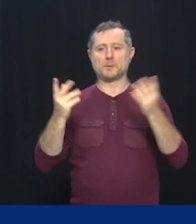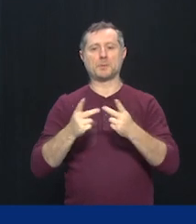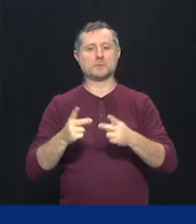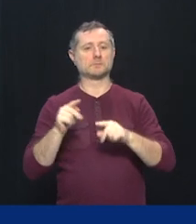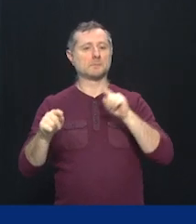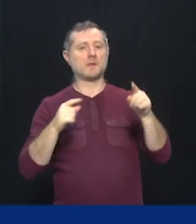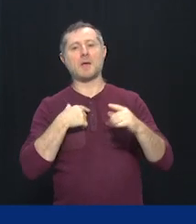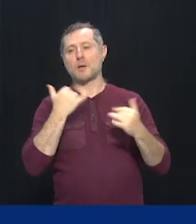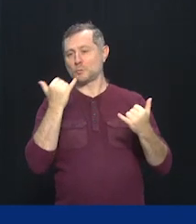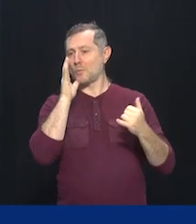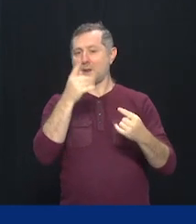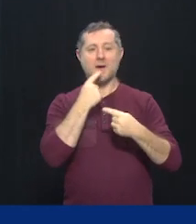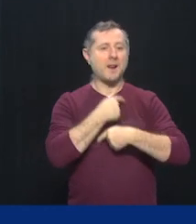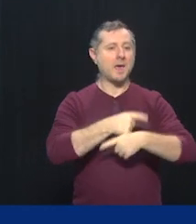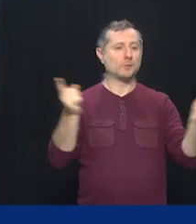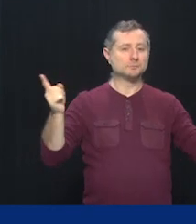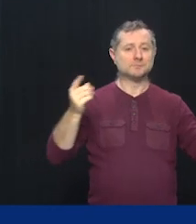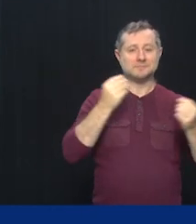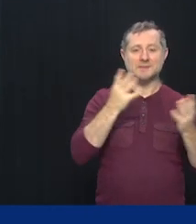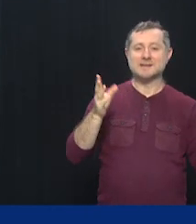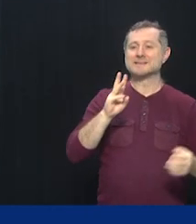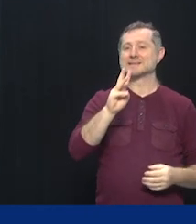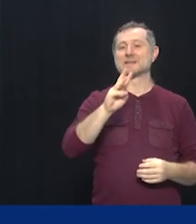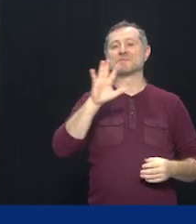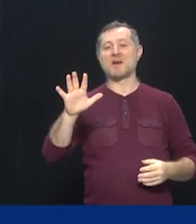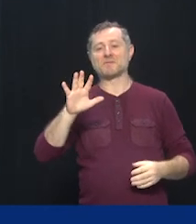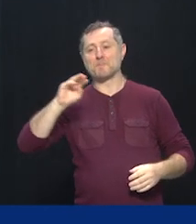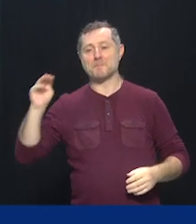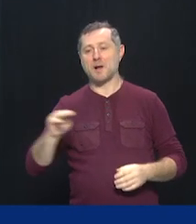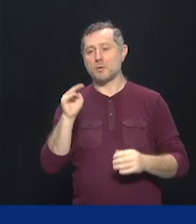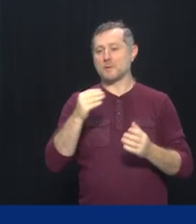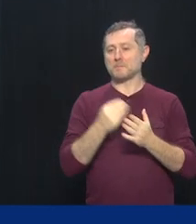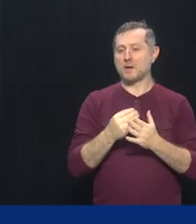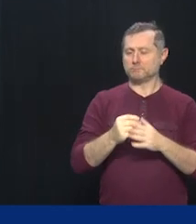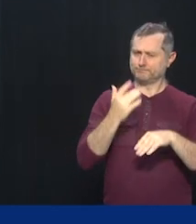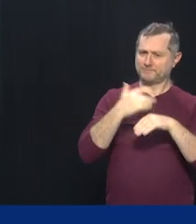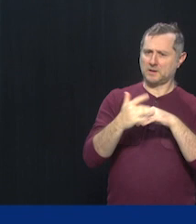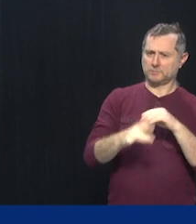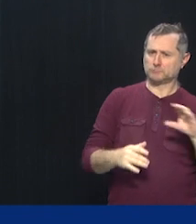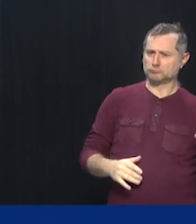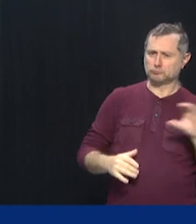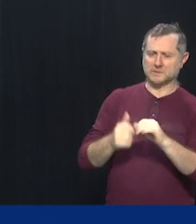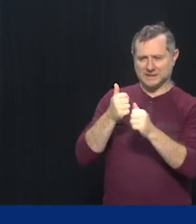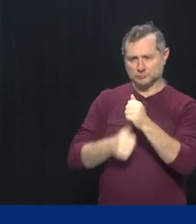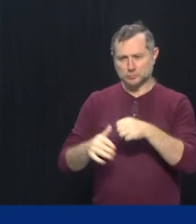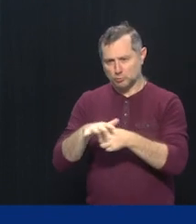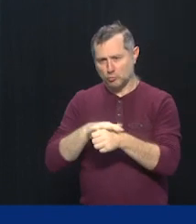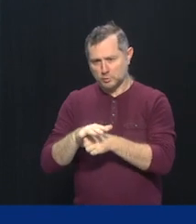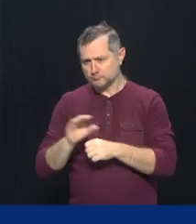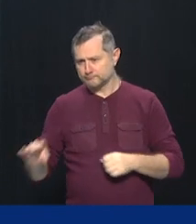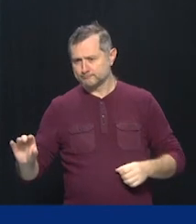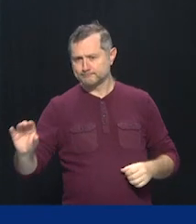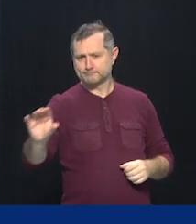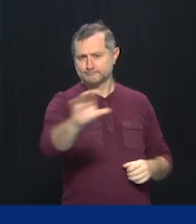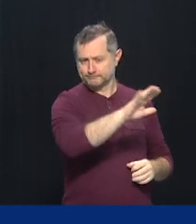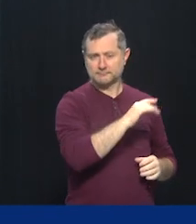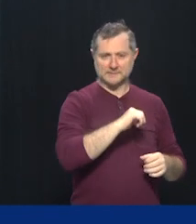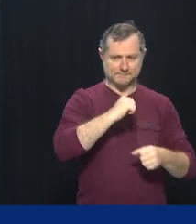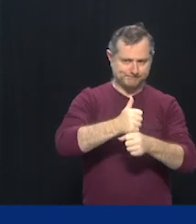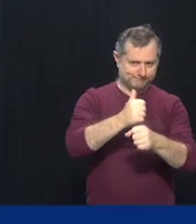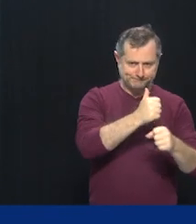making $65 million available to the localities to help you set this up. So you can go into your